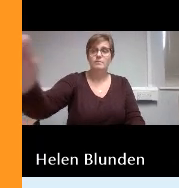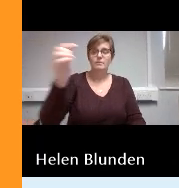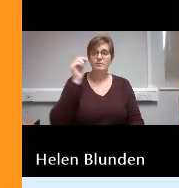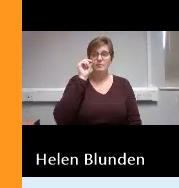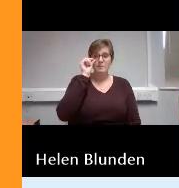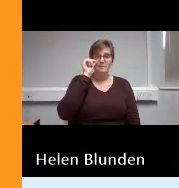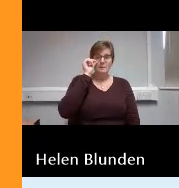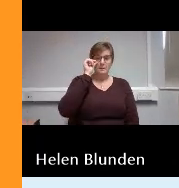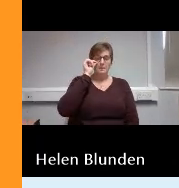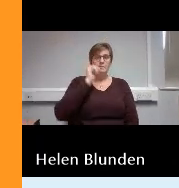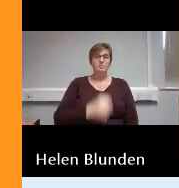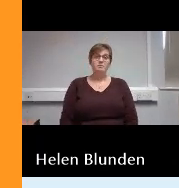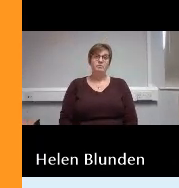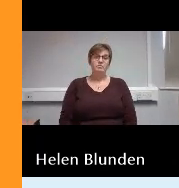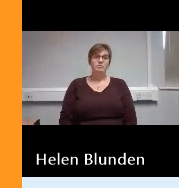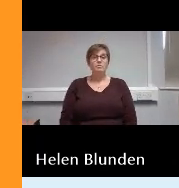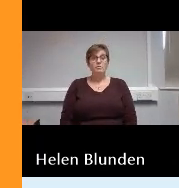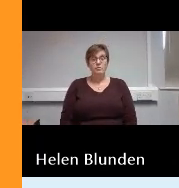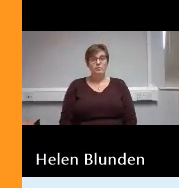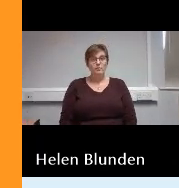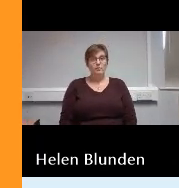So that's just using one word.